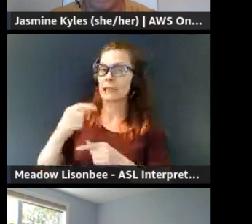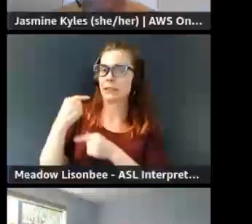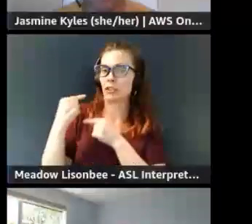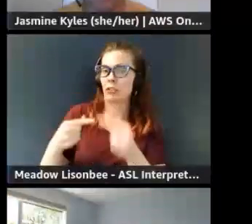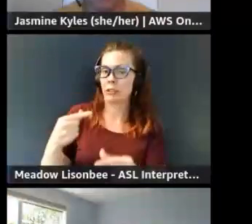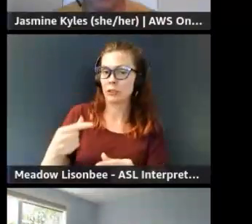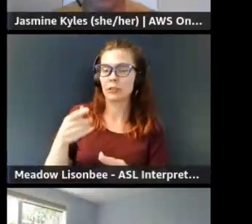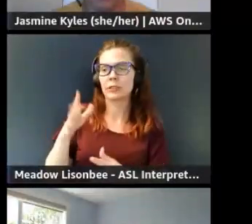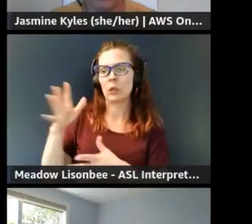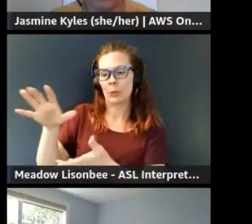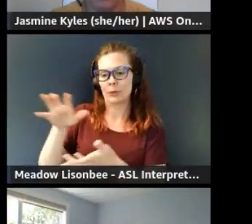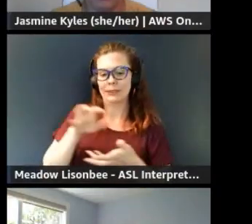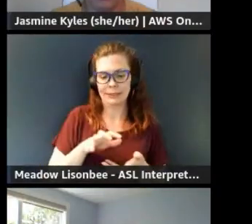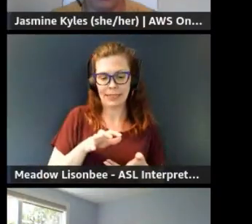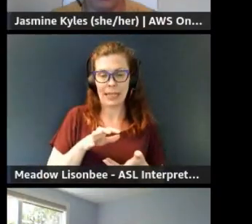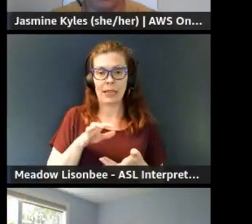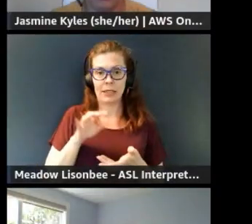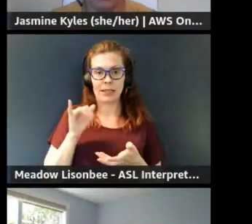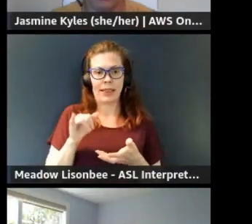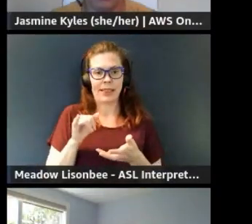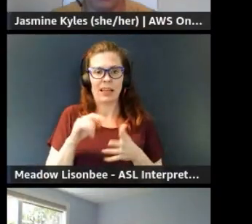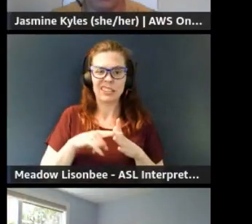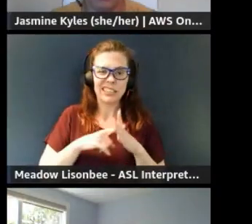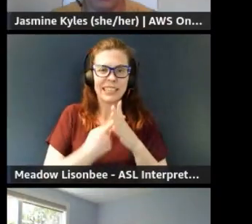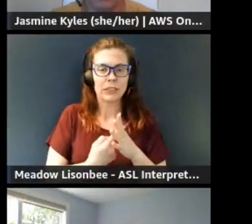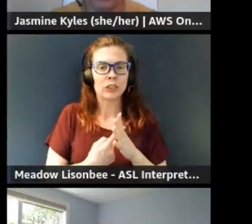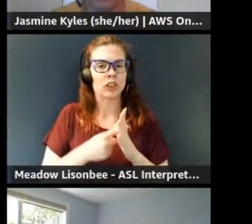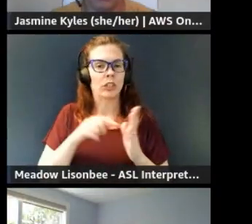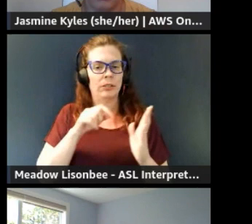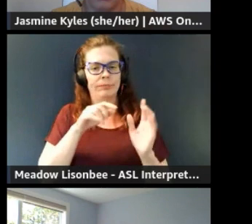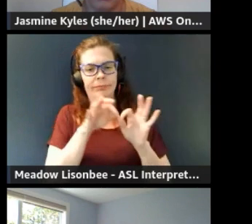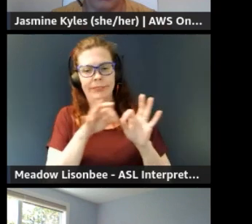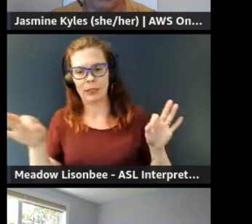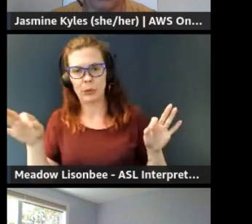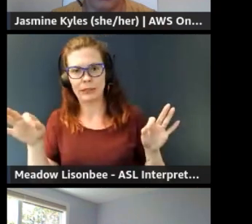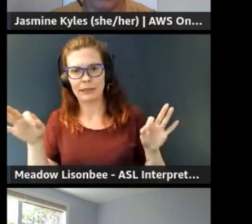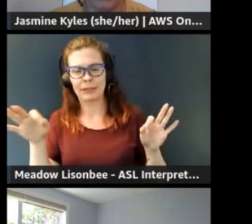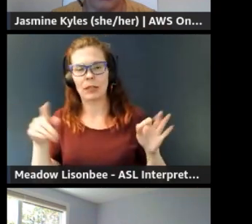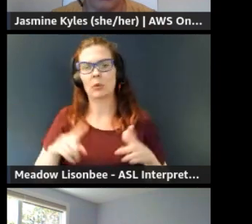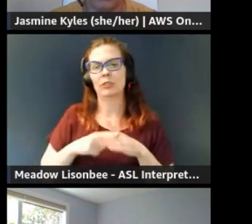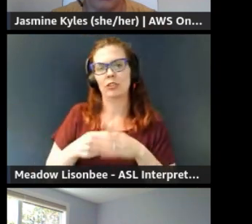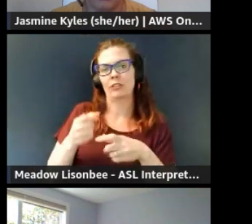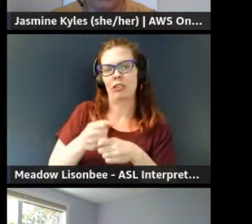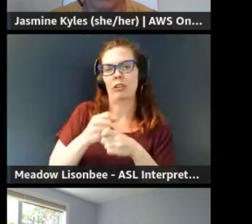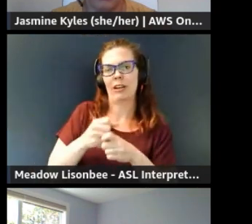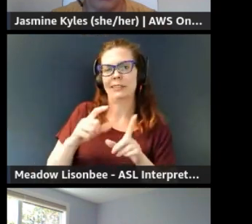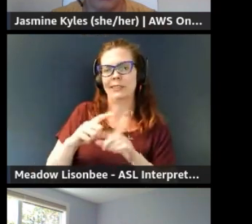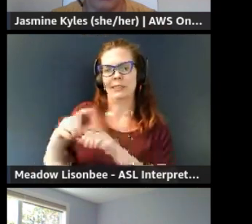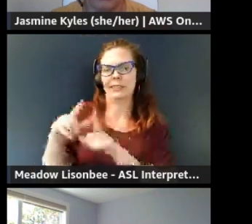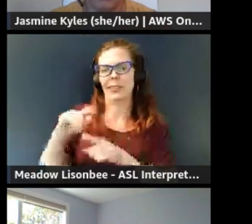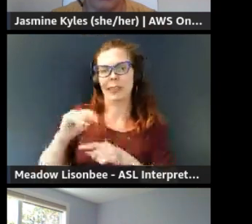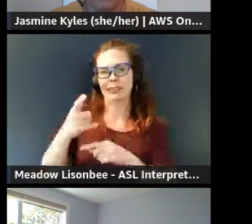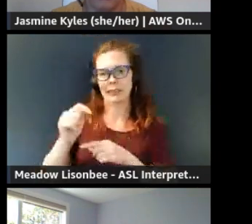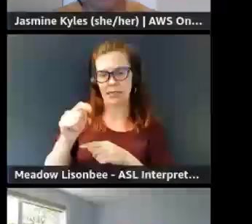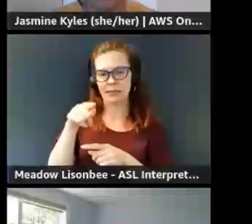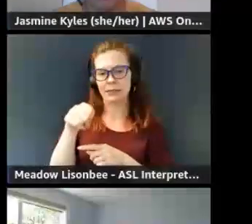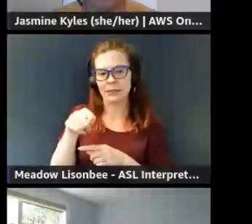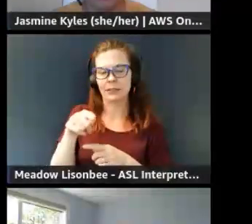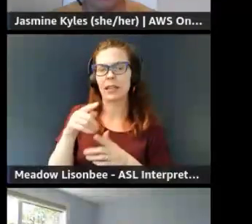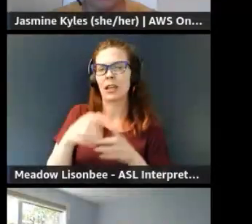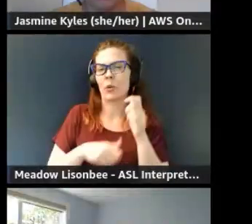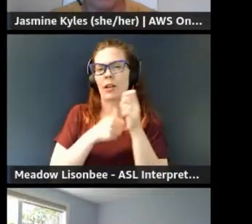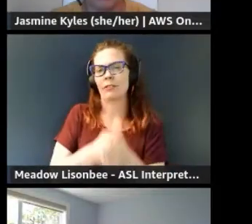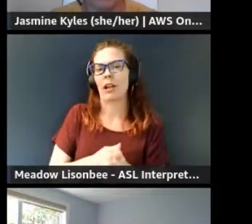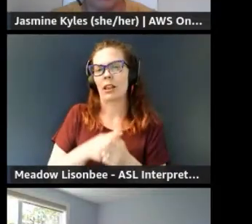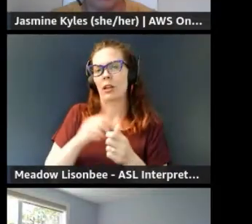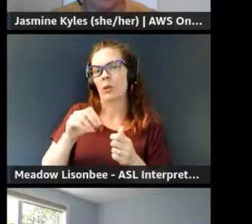take that initial input sequence and it's going to start generating texts that follow in the